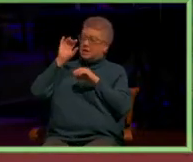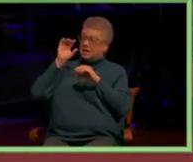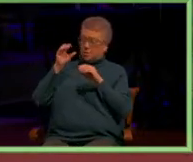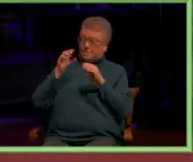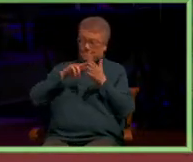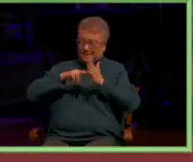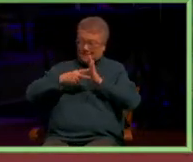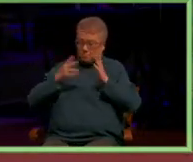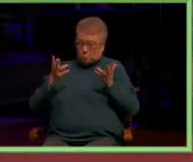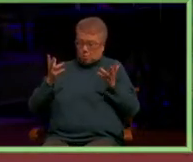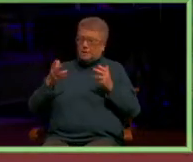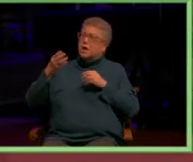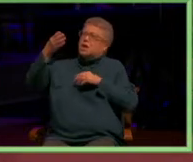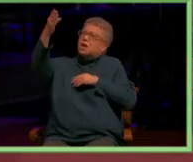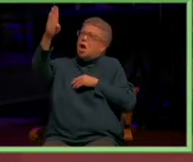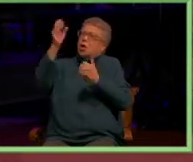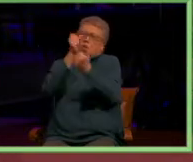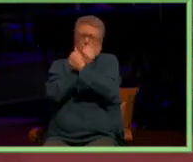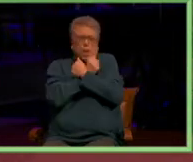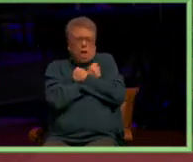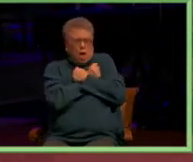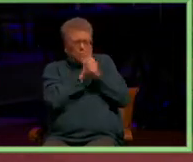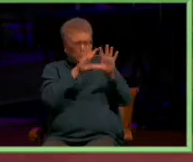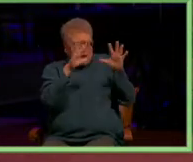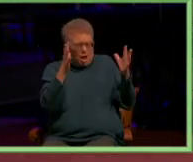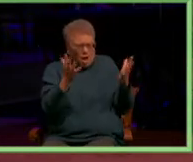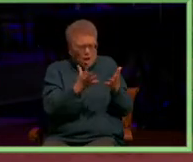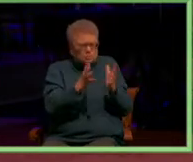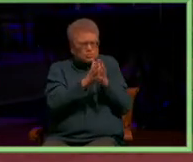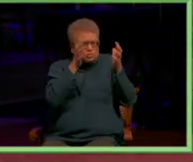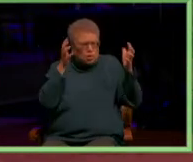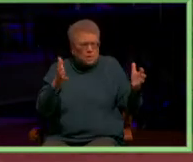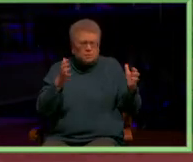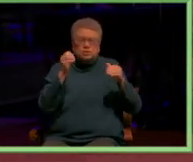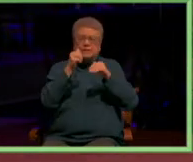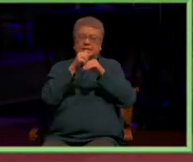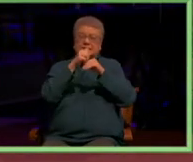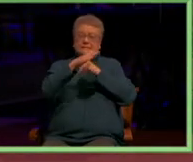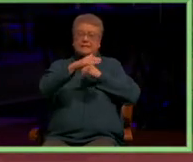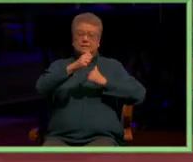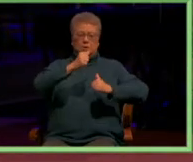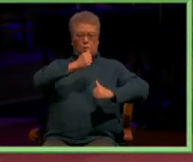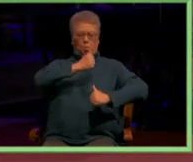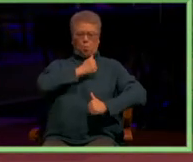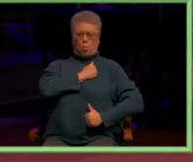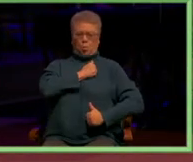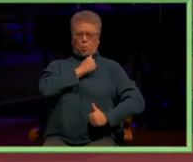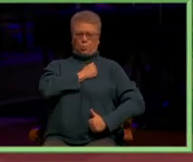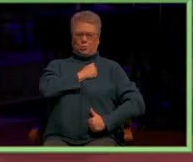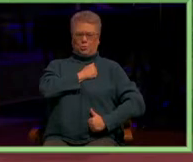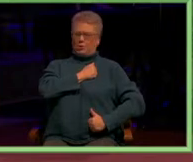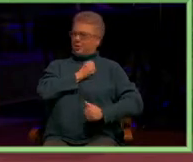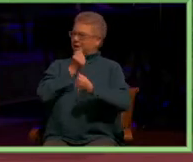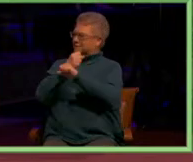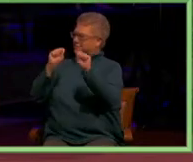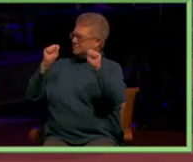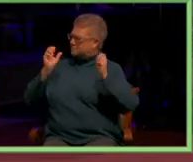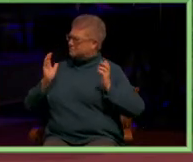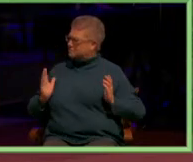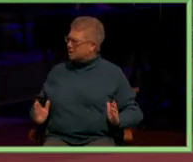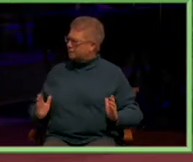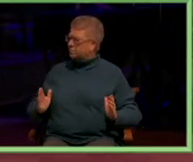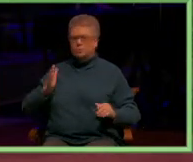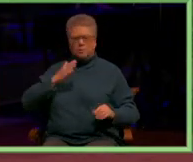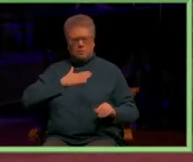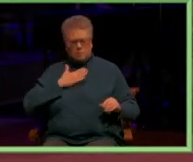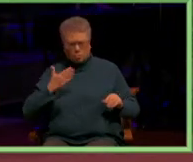his creation so much that he sends a warrior. A savior. He sends one who will come